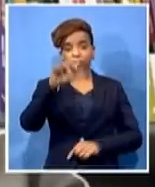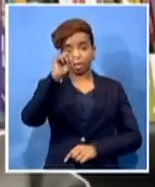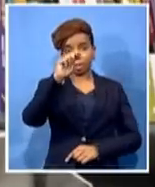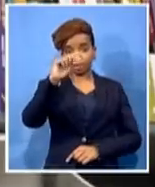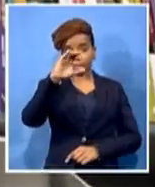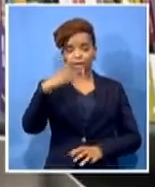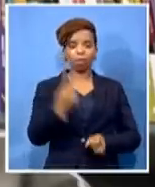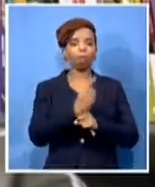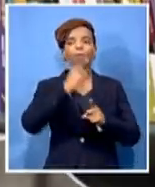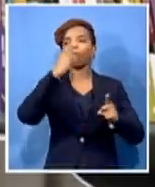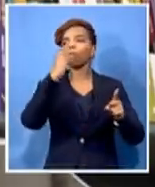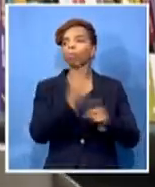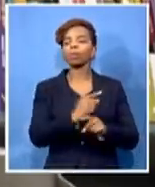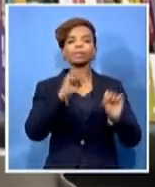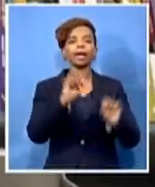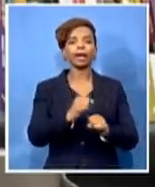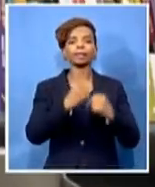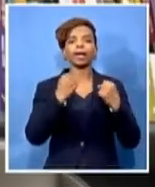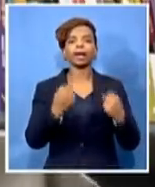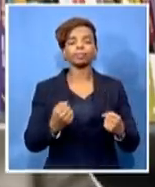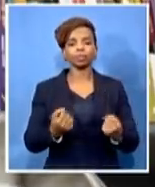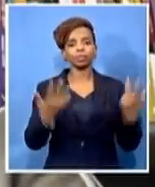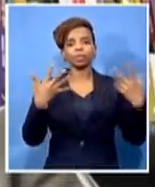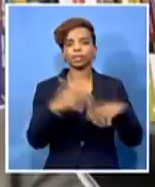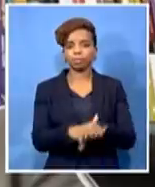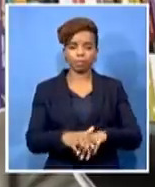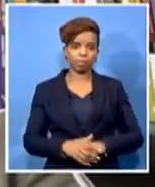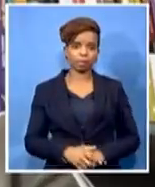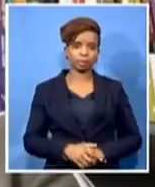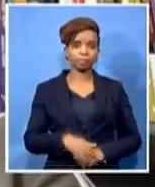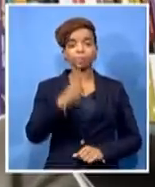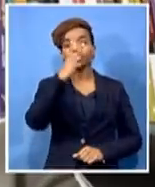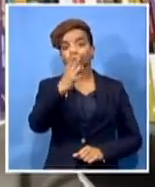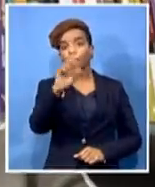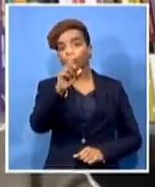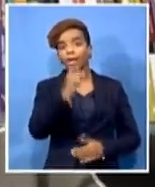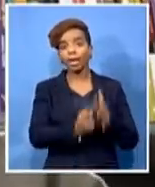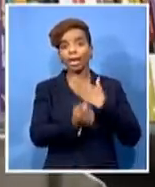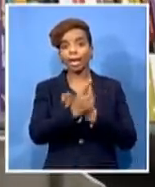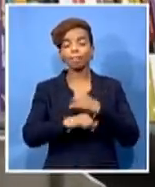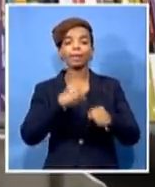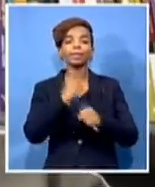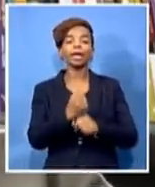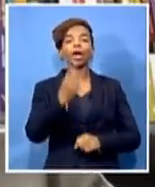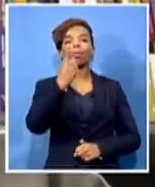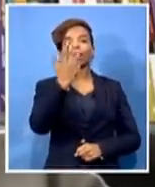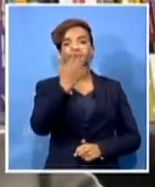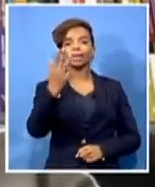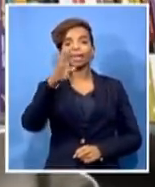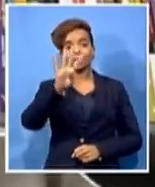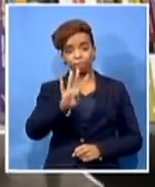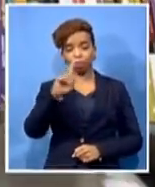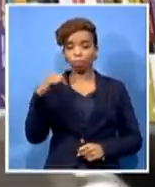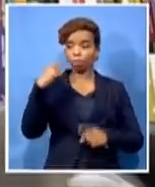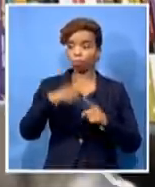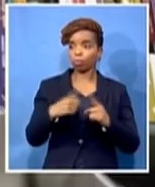in 1994 up until today. The challenges that we faced in 1994 are the same challenges